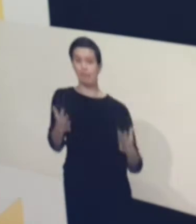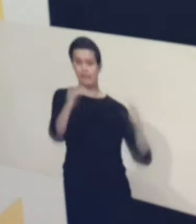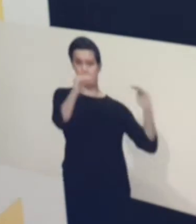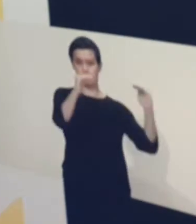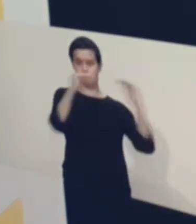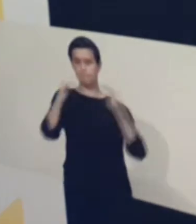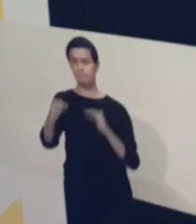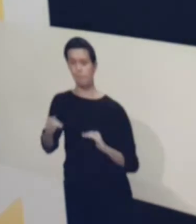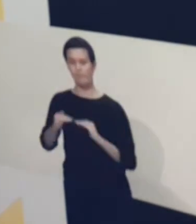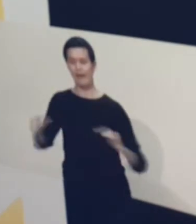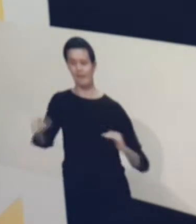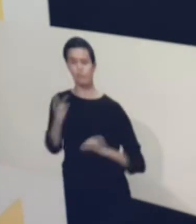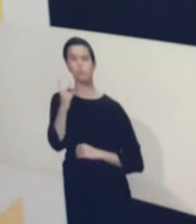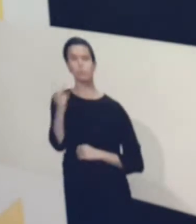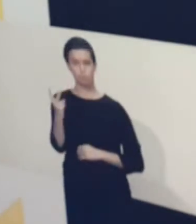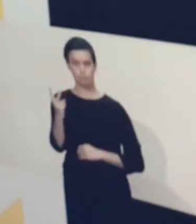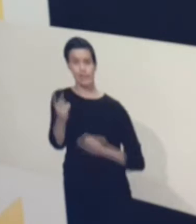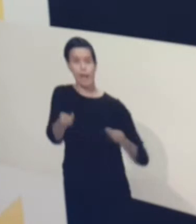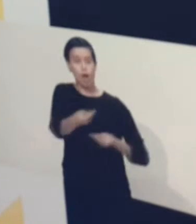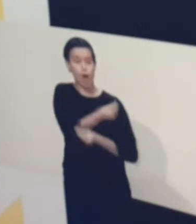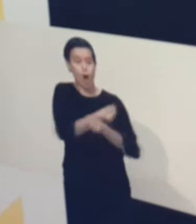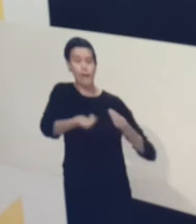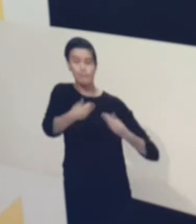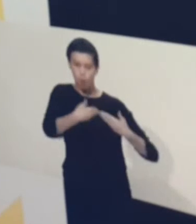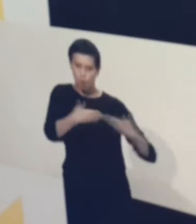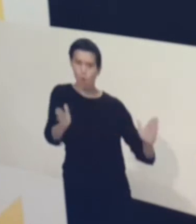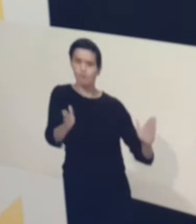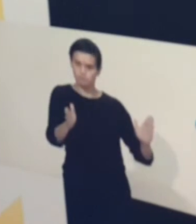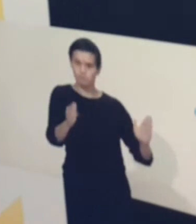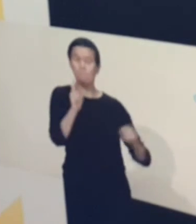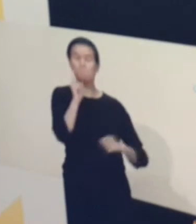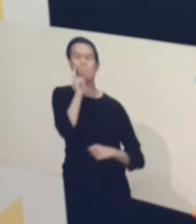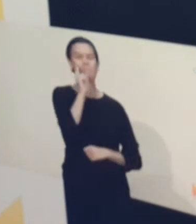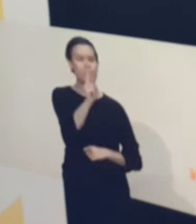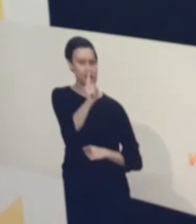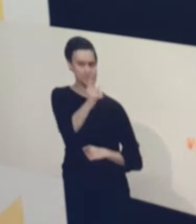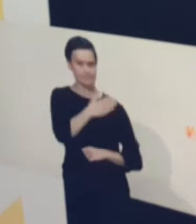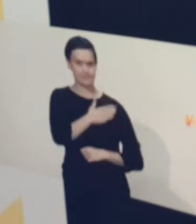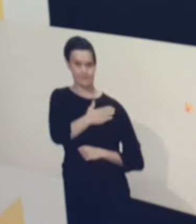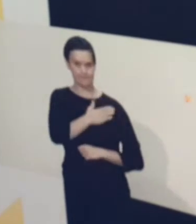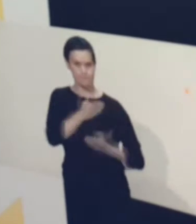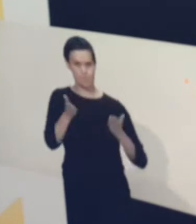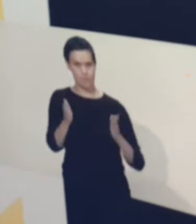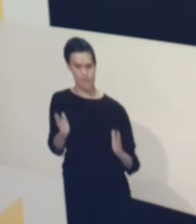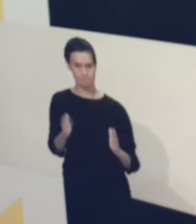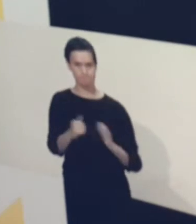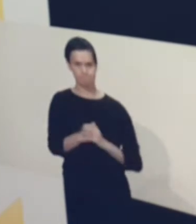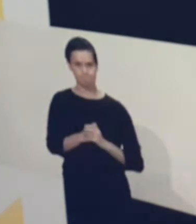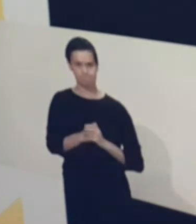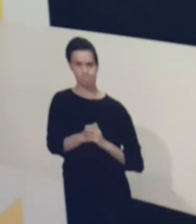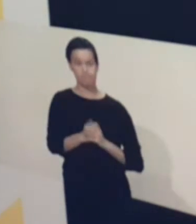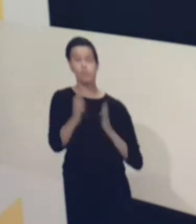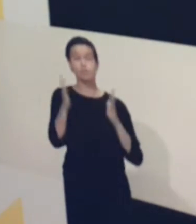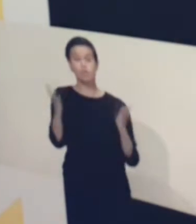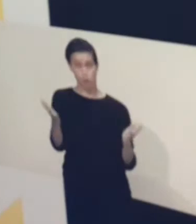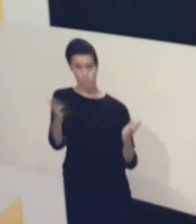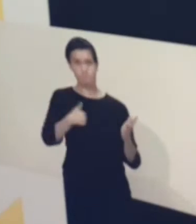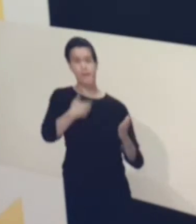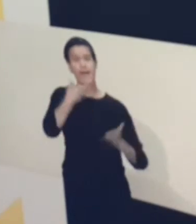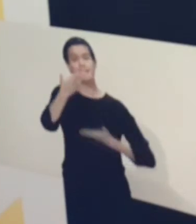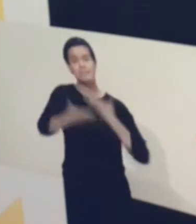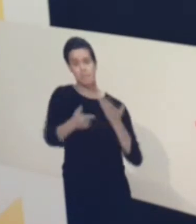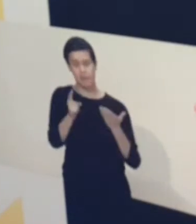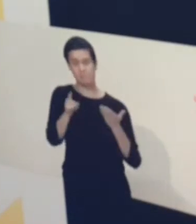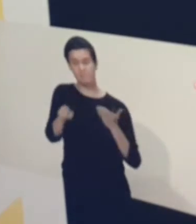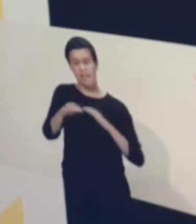2, to open up the economy, but to do it as safely as possible. So let me set out how we will